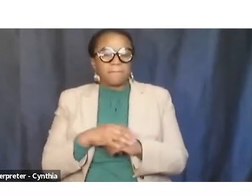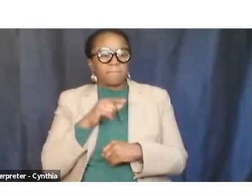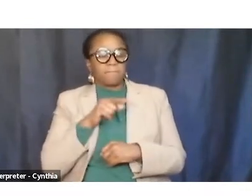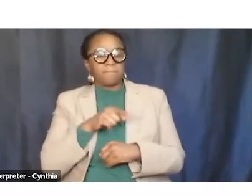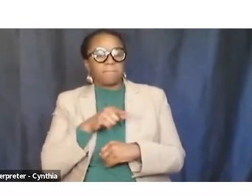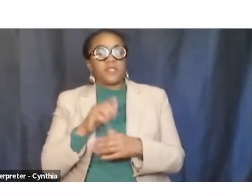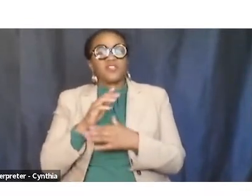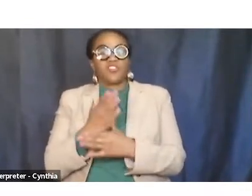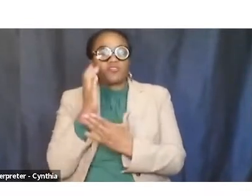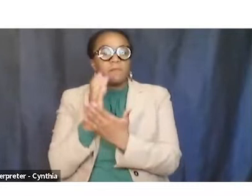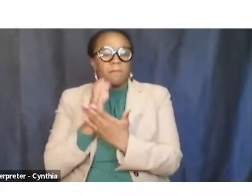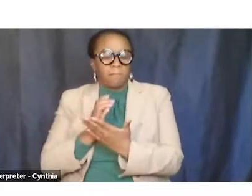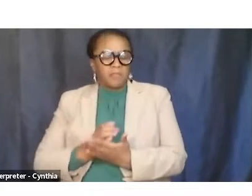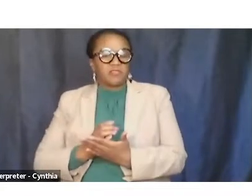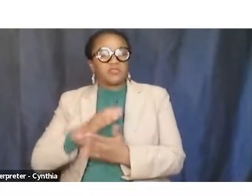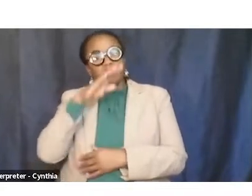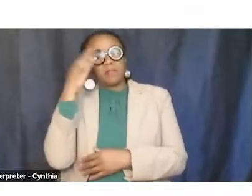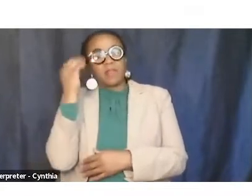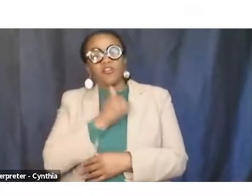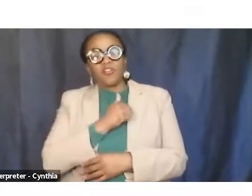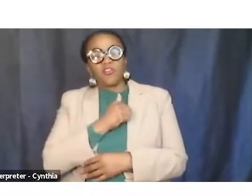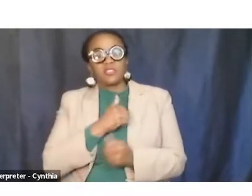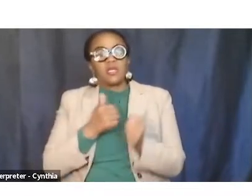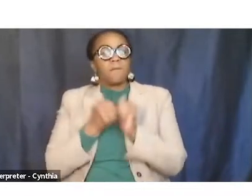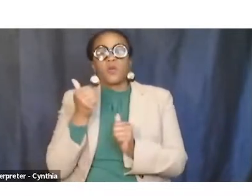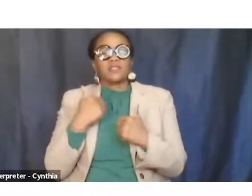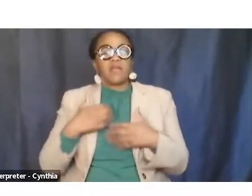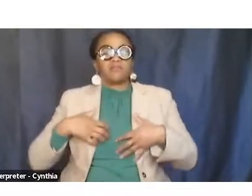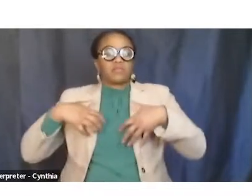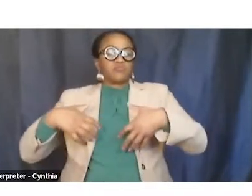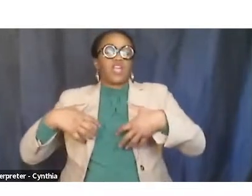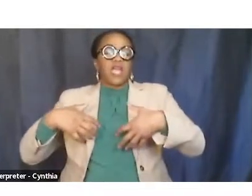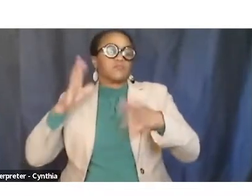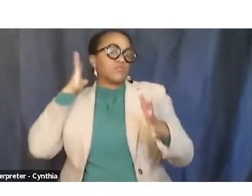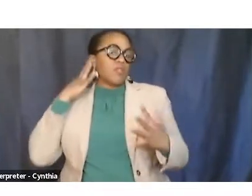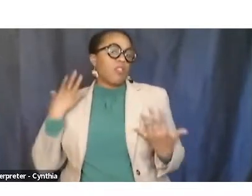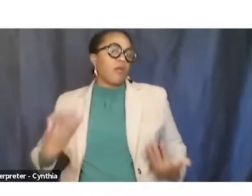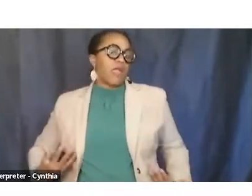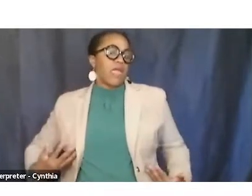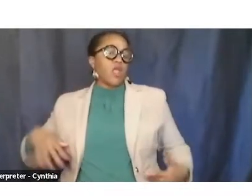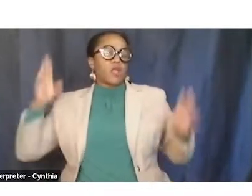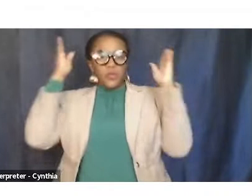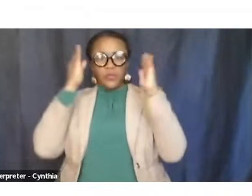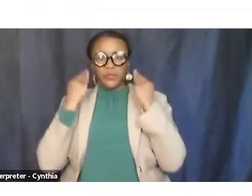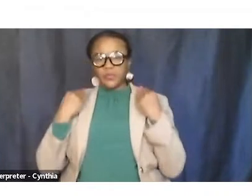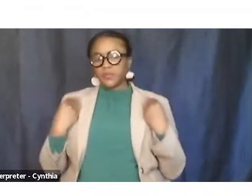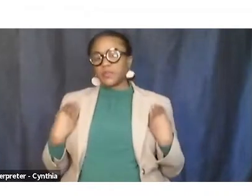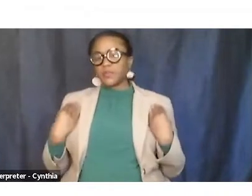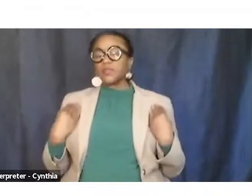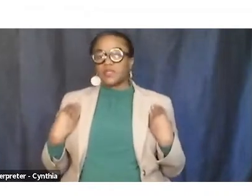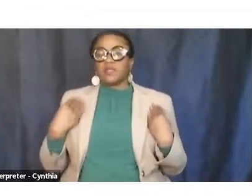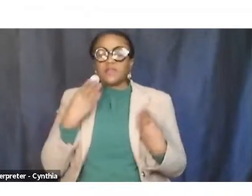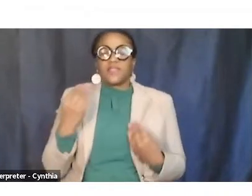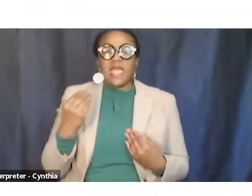She shares the images of Black girls, and most of them have big breasts, longer hair, pressed hair. And then